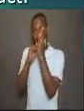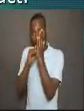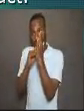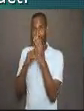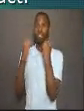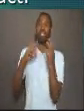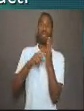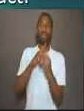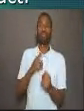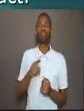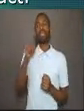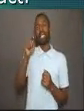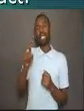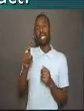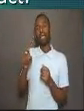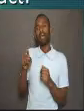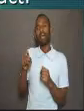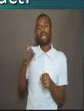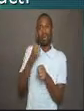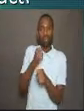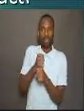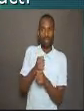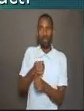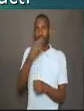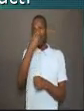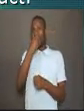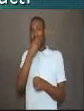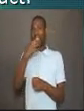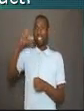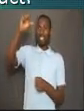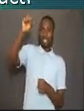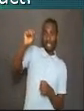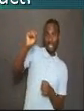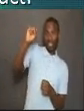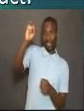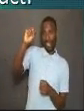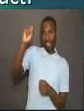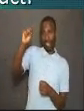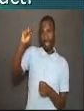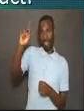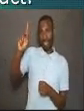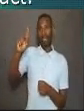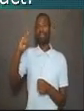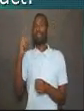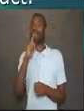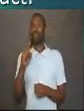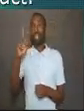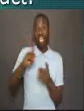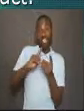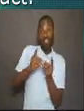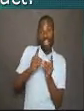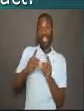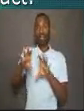This is accomplished by using a heat sink, which is defined as a body